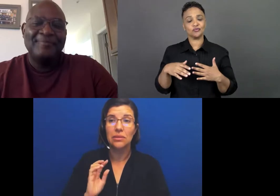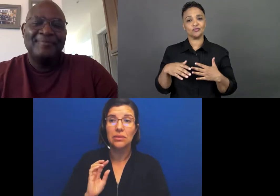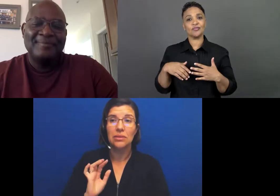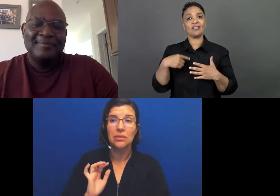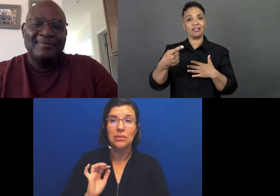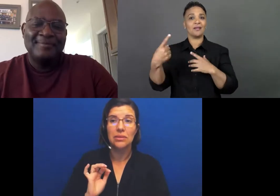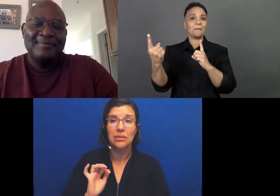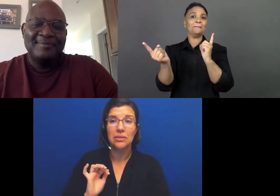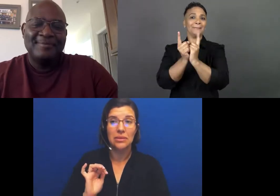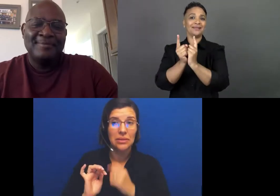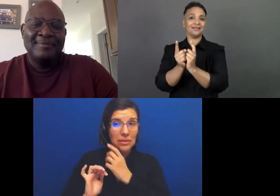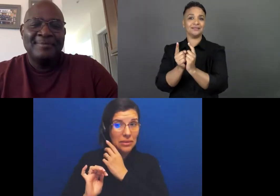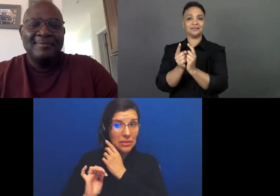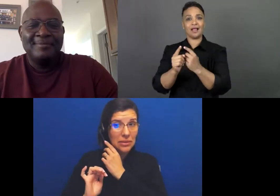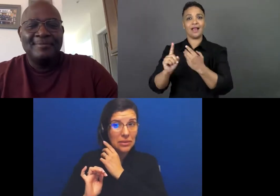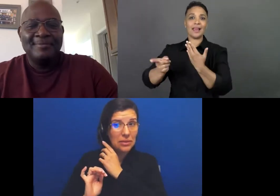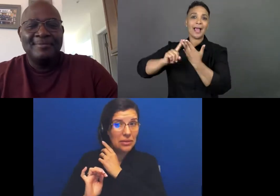like your